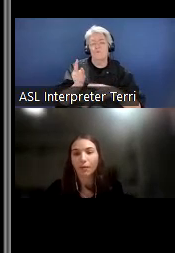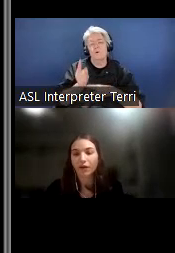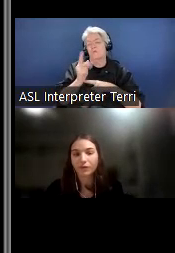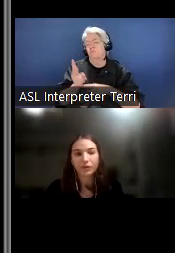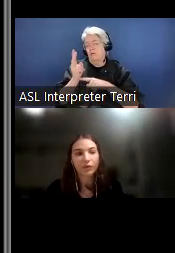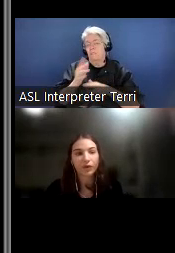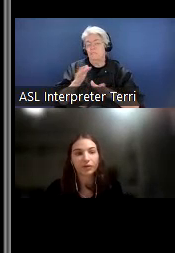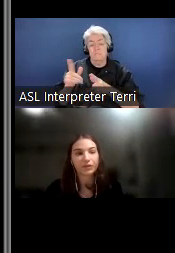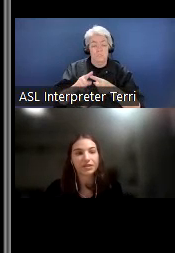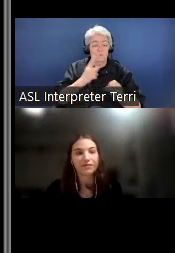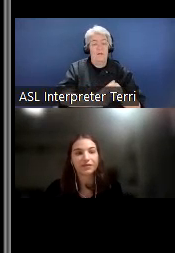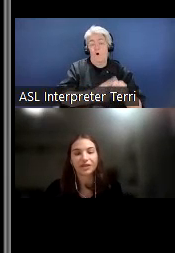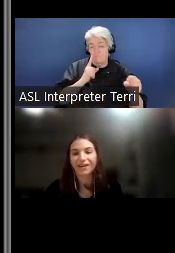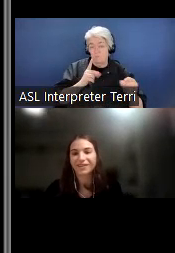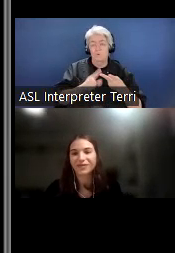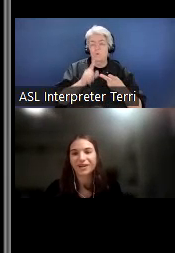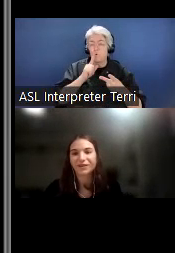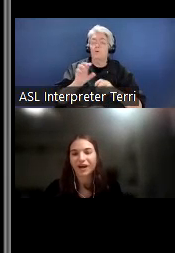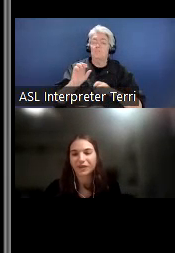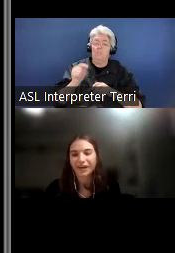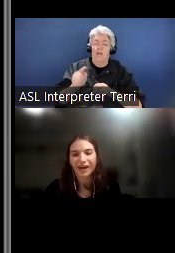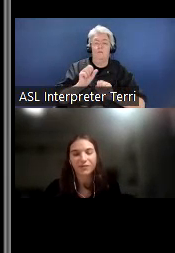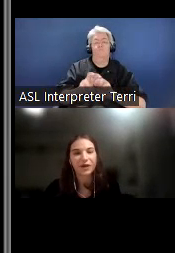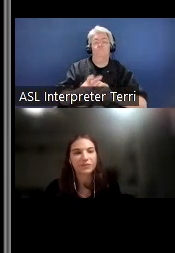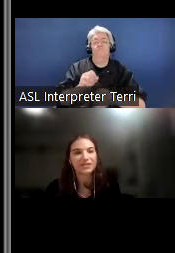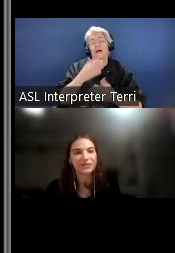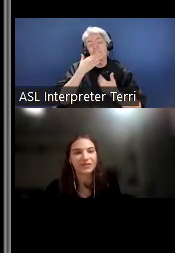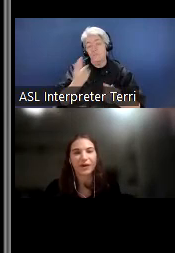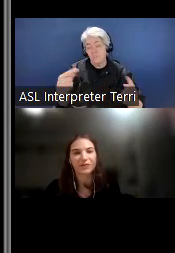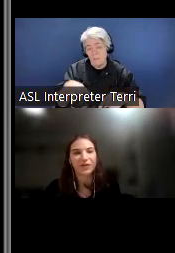Feel free to come off mute, or you can put stuff in the chat. Thank you again for coming,